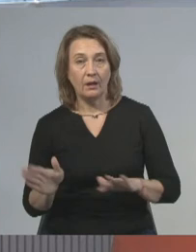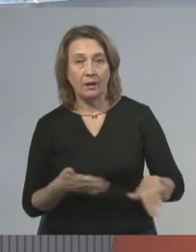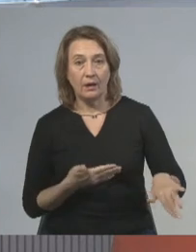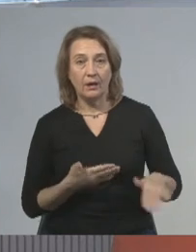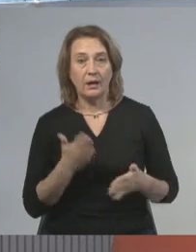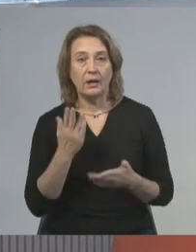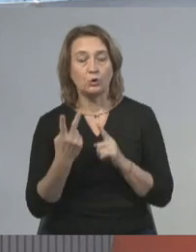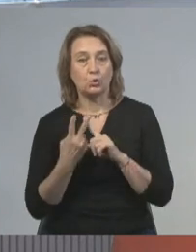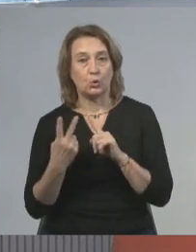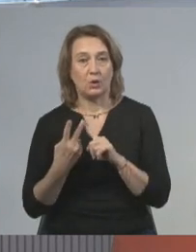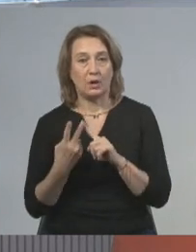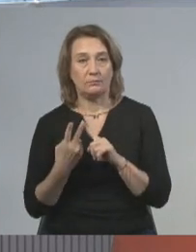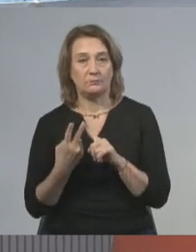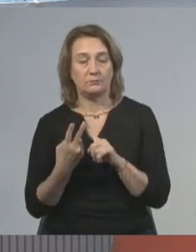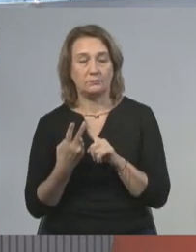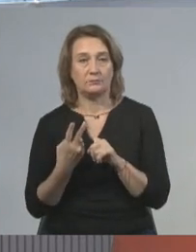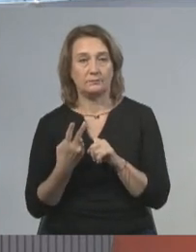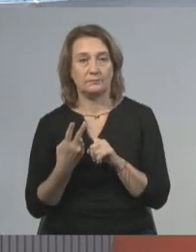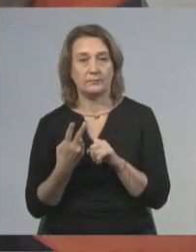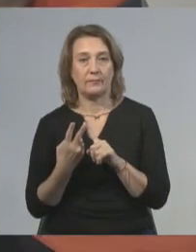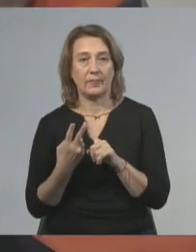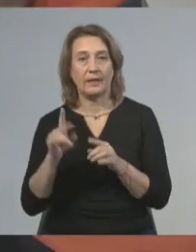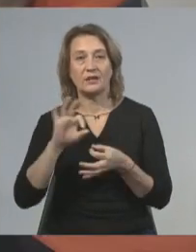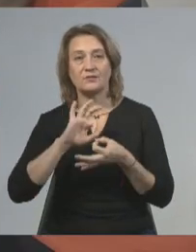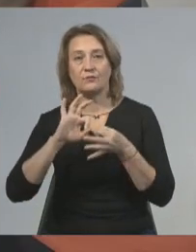the second problem is uh